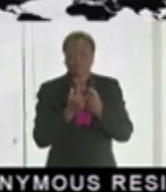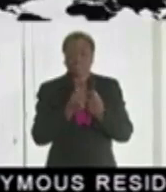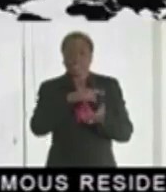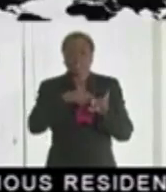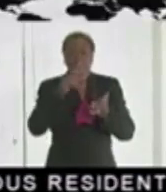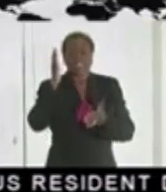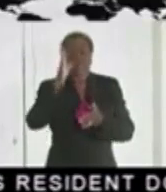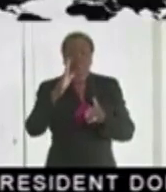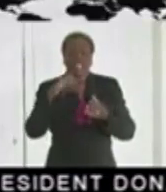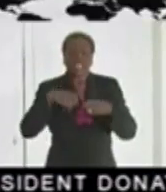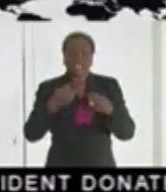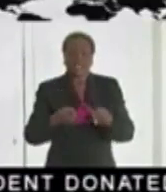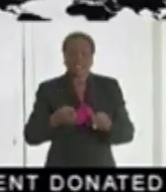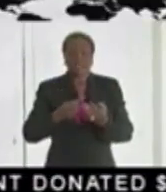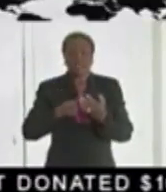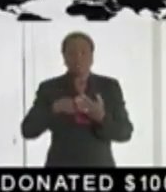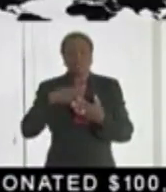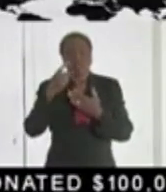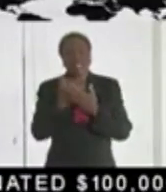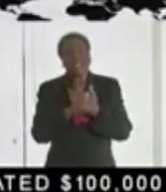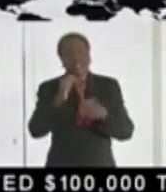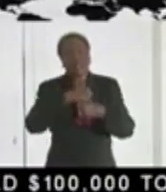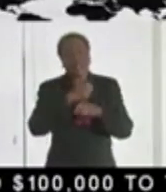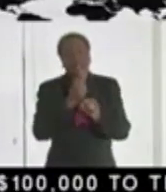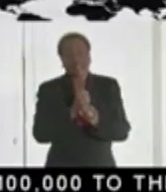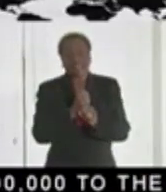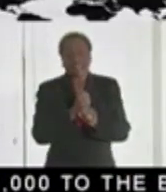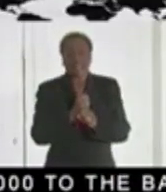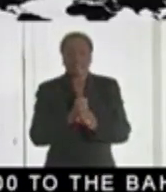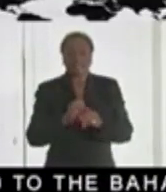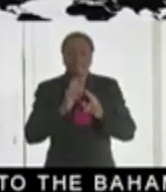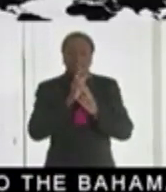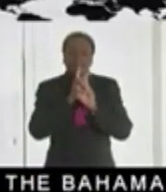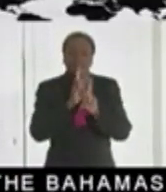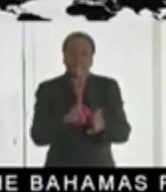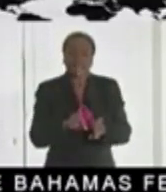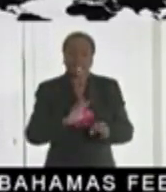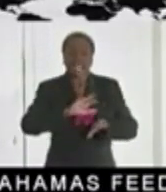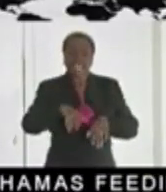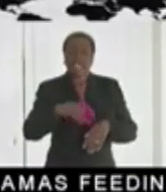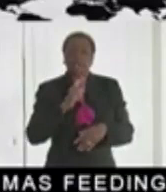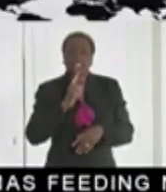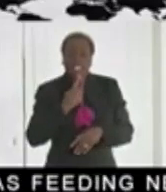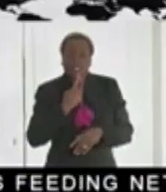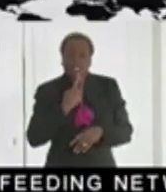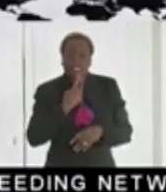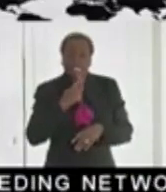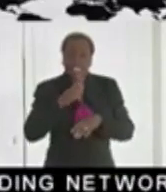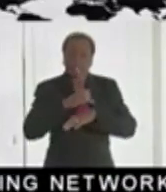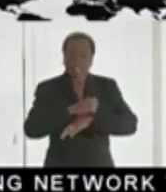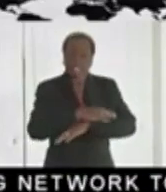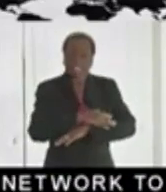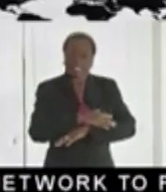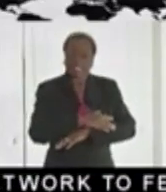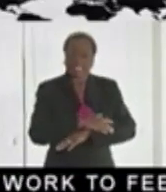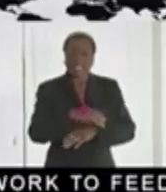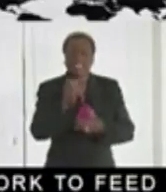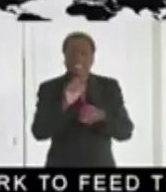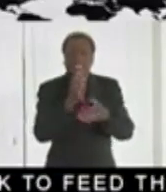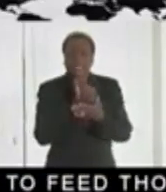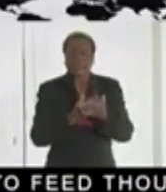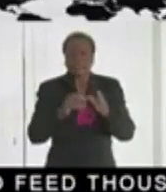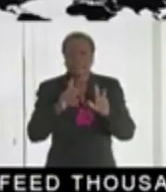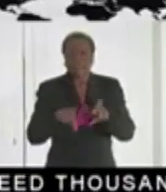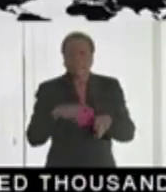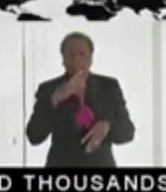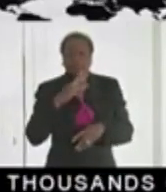This will give policymakers and the general public an idea of how seriously affected some COVID-19 patients are.